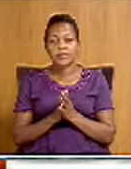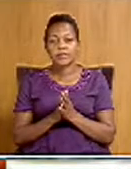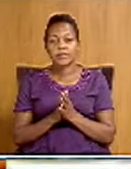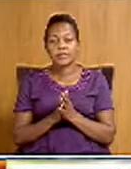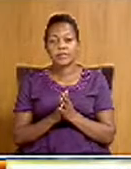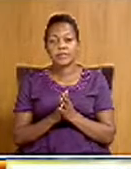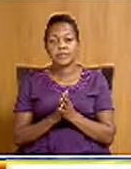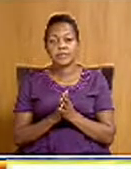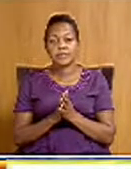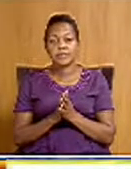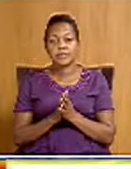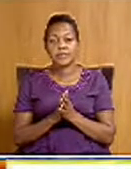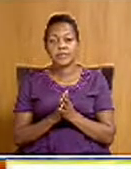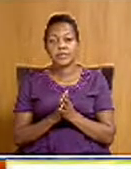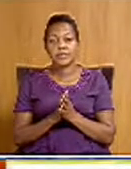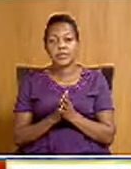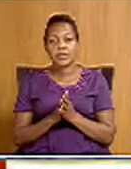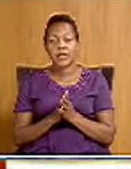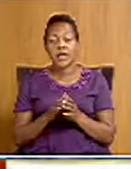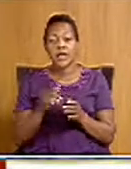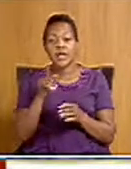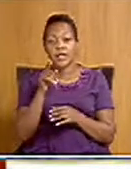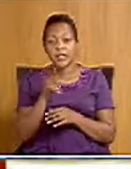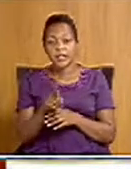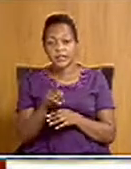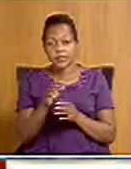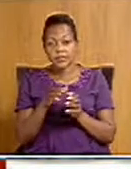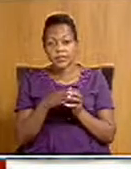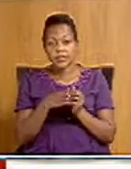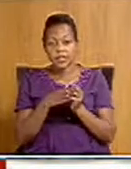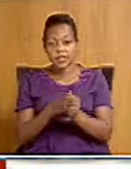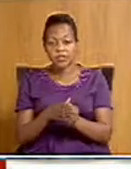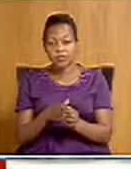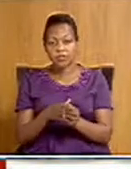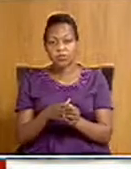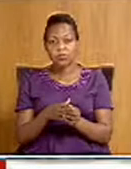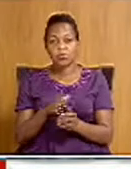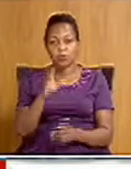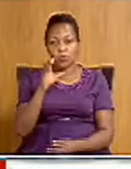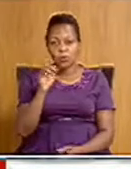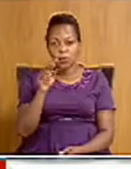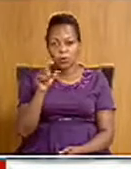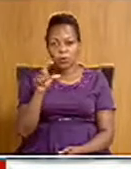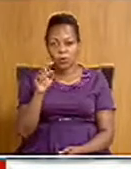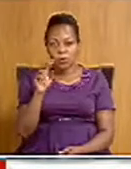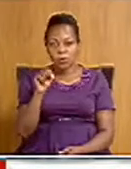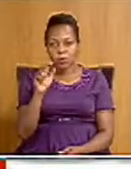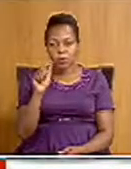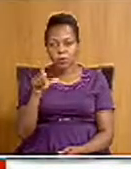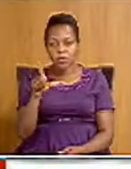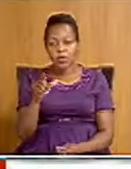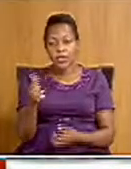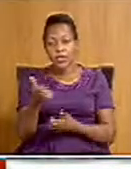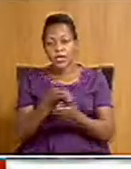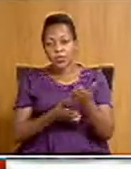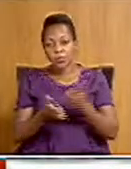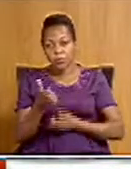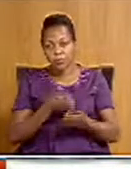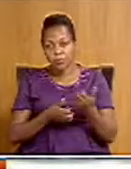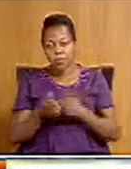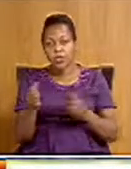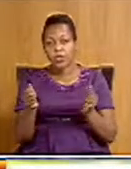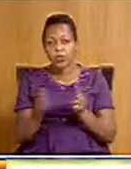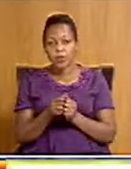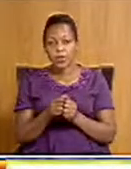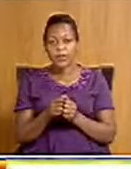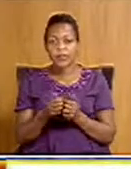metamorphosed into a typical enclave colonial economy with a small island of modernity